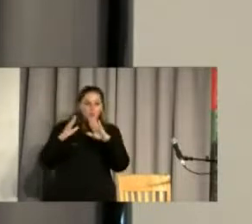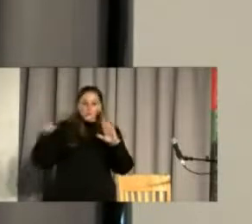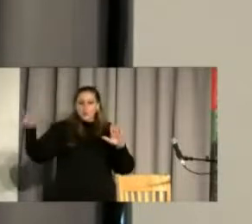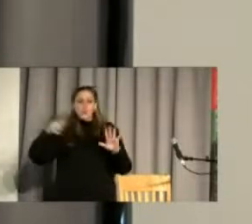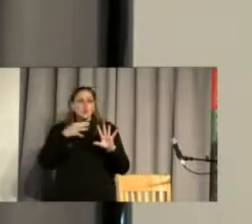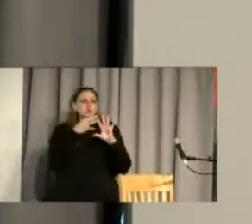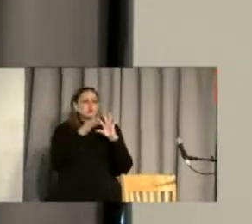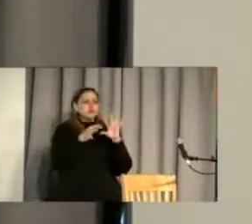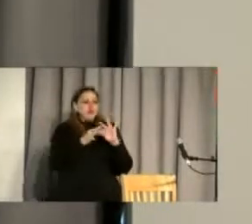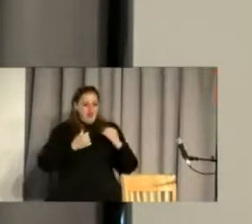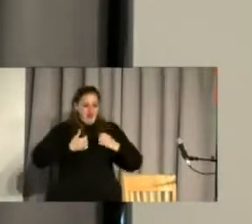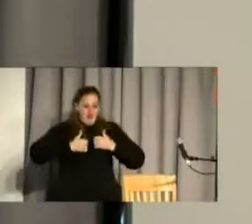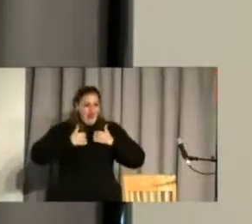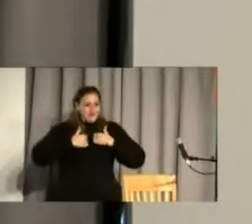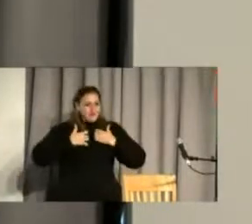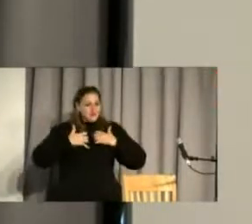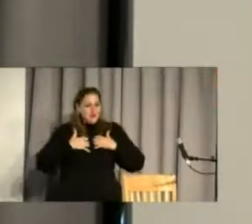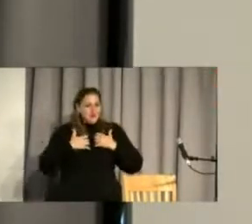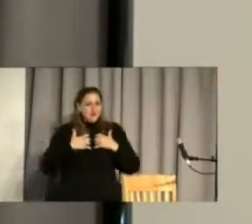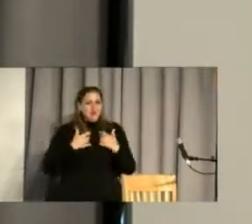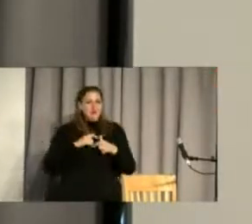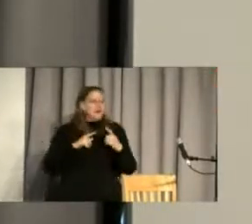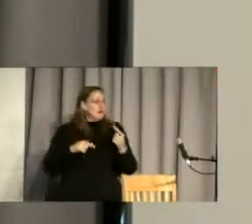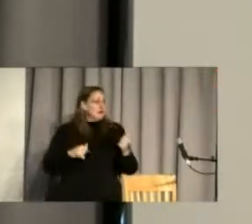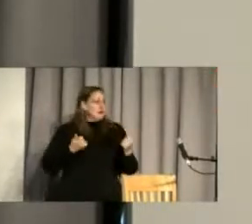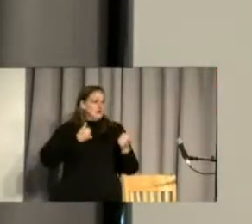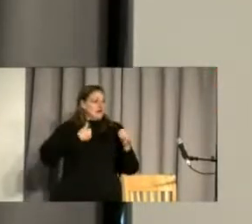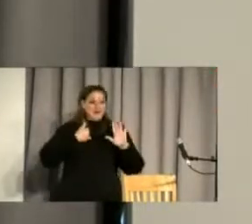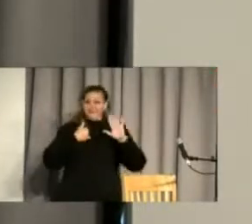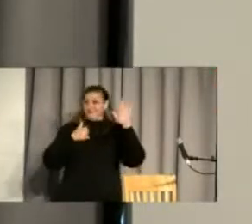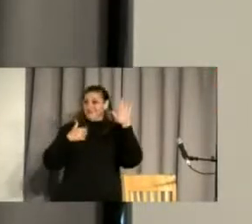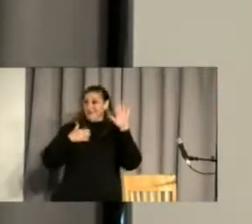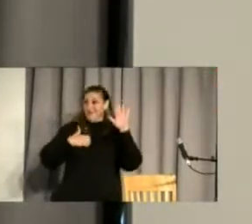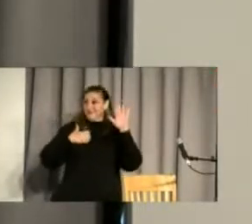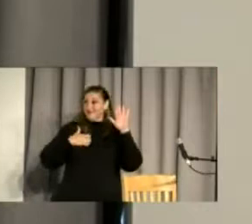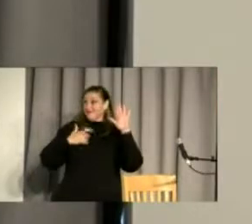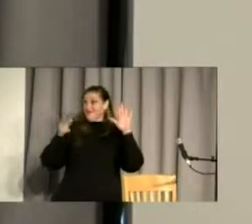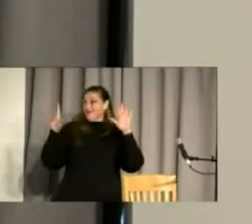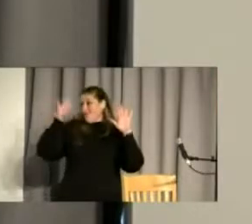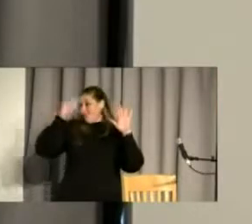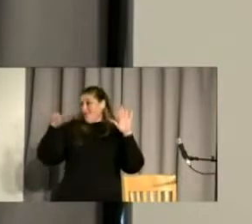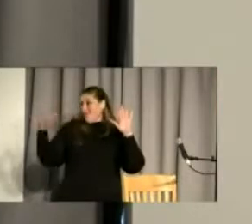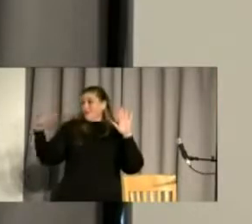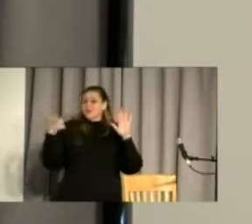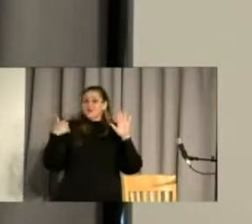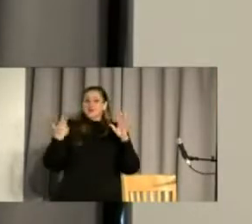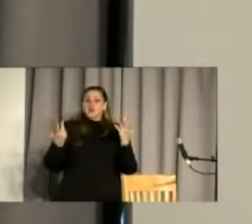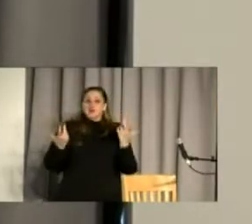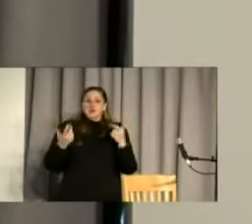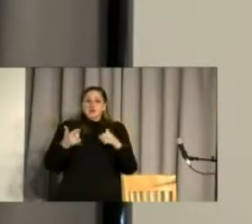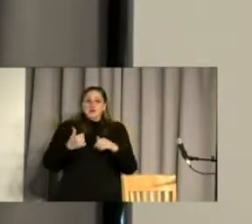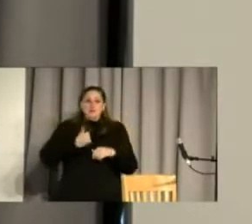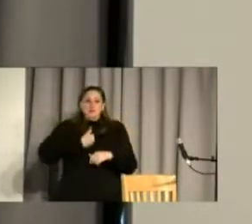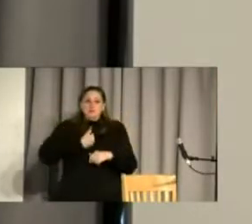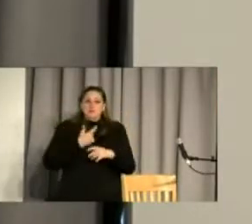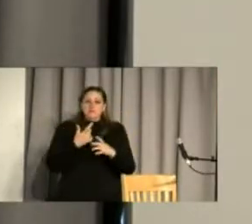mention asthma earlier. I myself have asthma. You know, are there particular